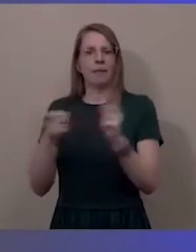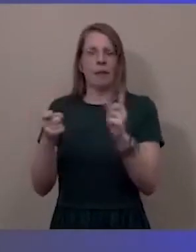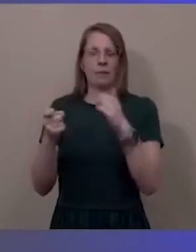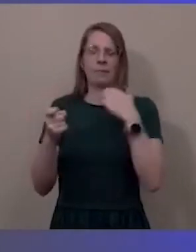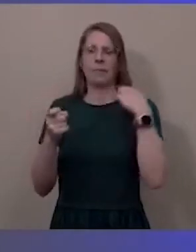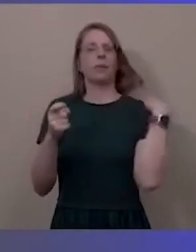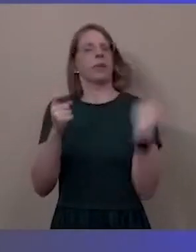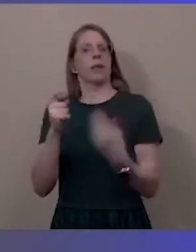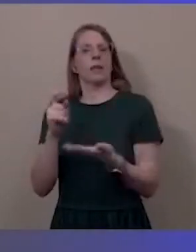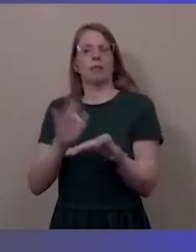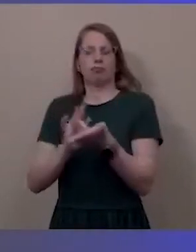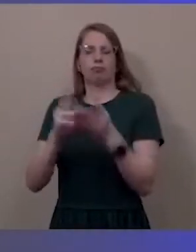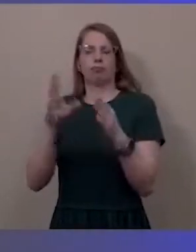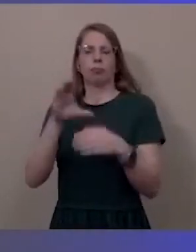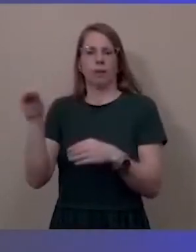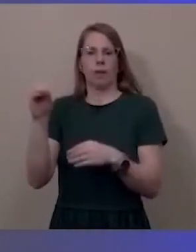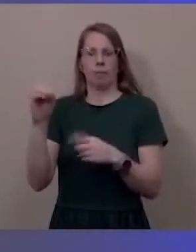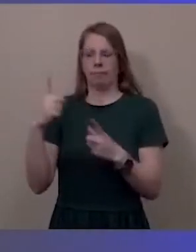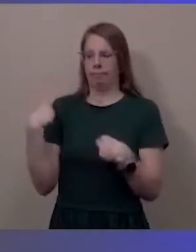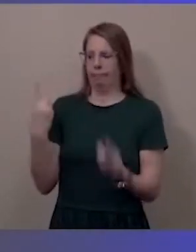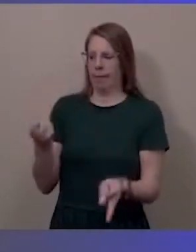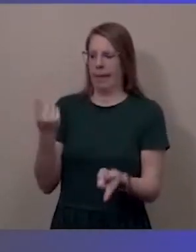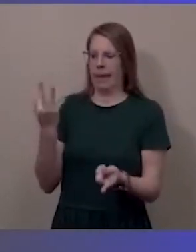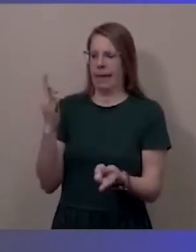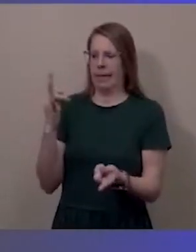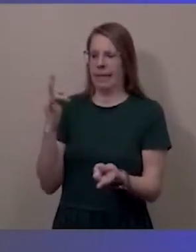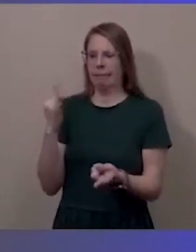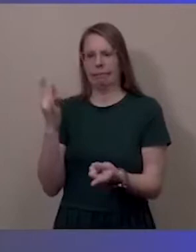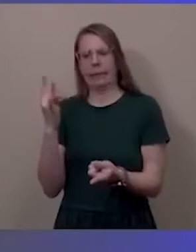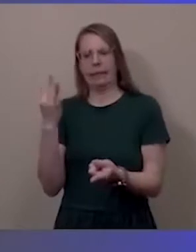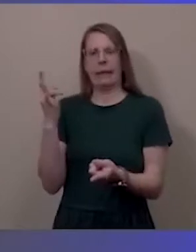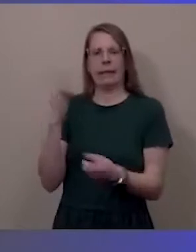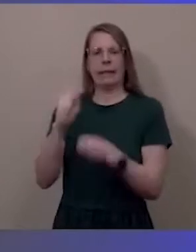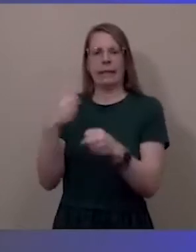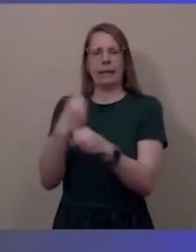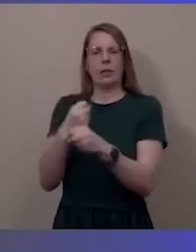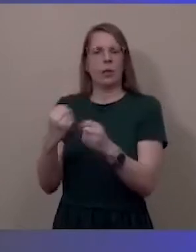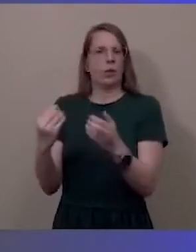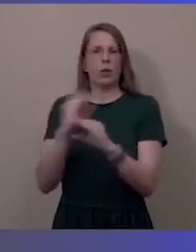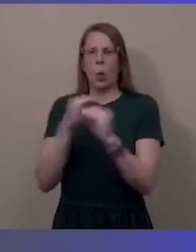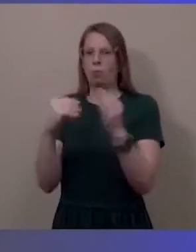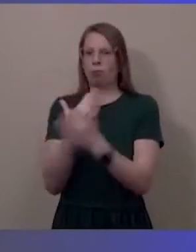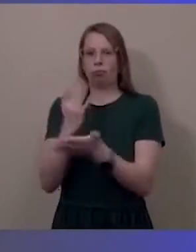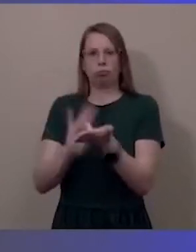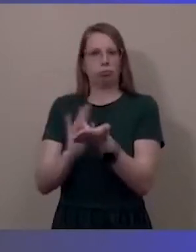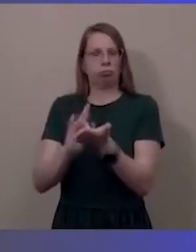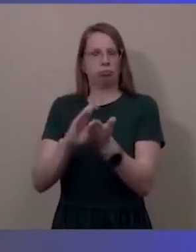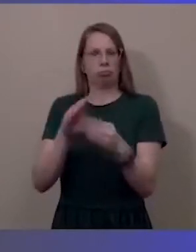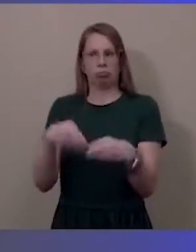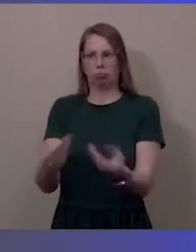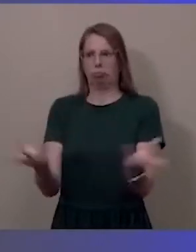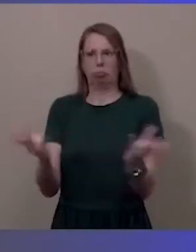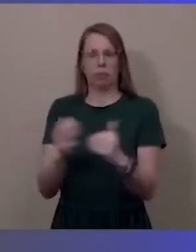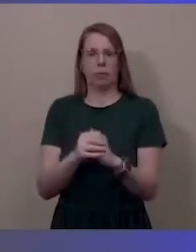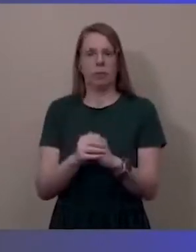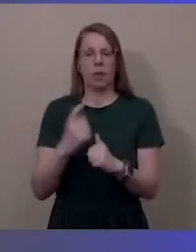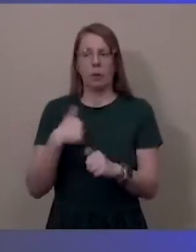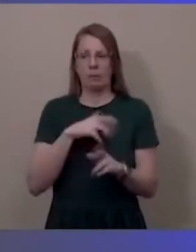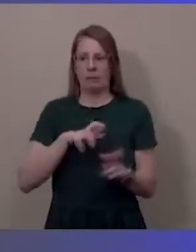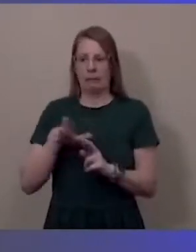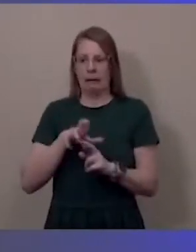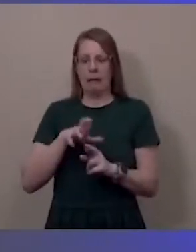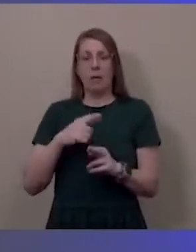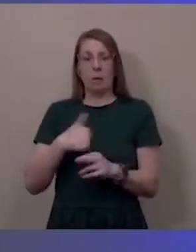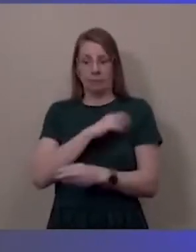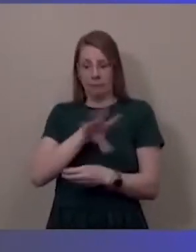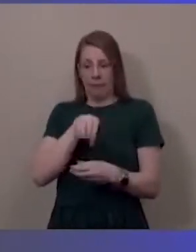in 18, 19 years, and so this is a big day for us. We've been preparing for it, and we've actually been a part of the studies